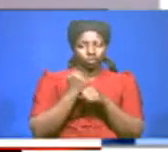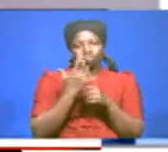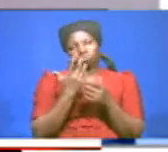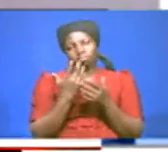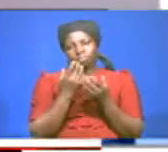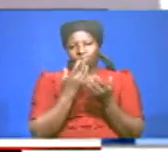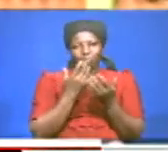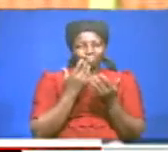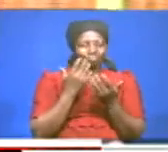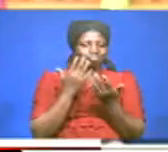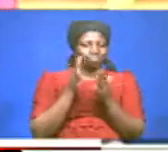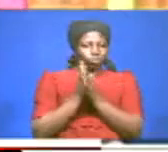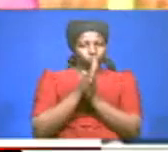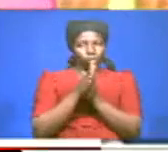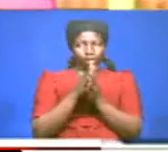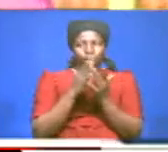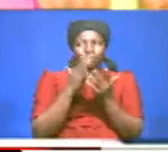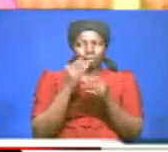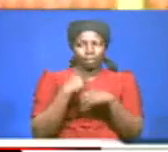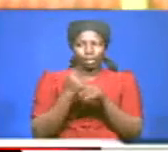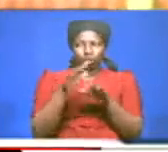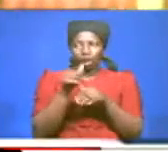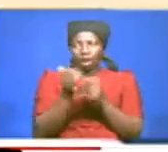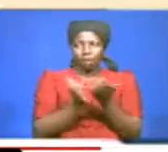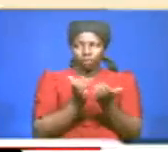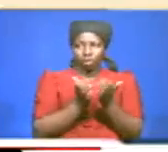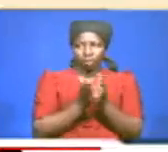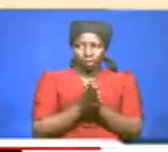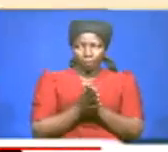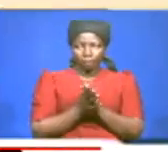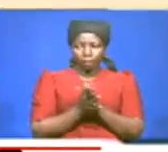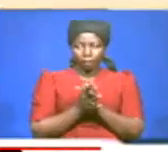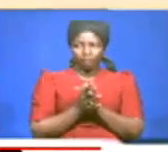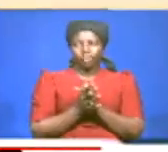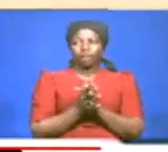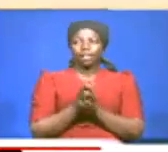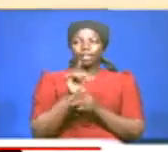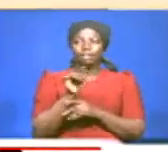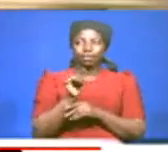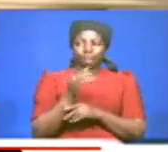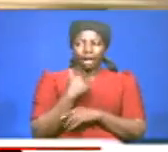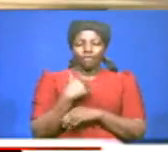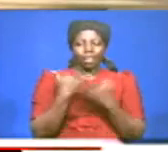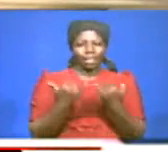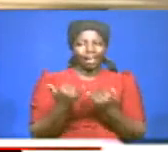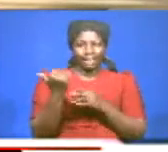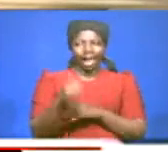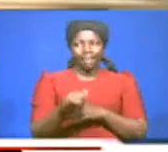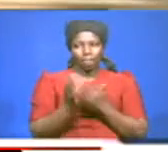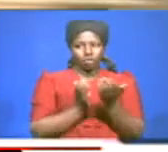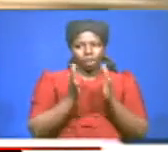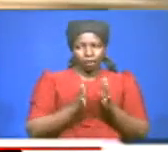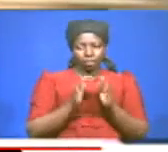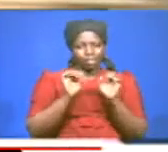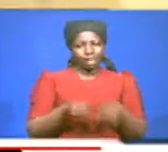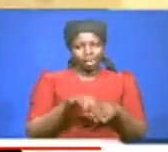maybe another business venture. The Forbes Africa Top 30 and the 30 is the coveted list that any young entrepreneur will be elated and delighted to be